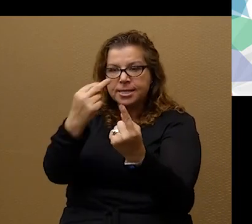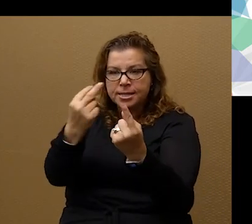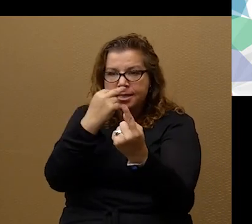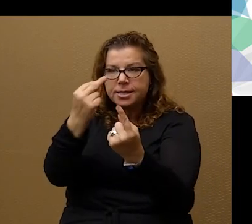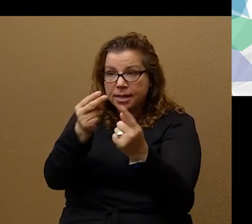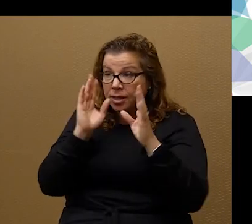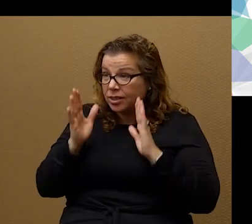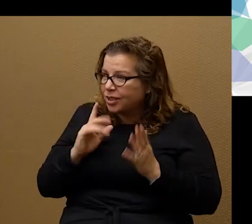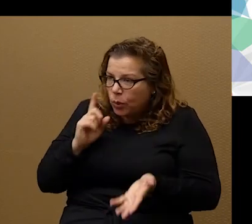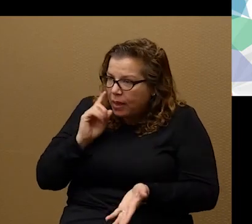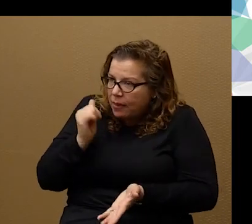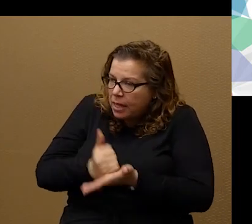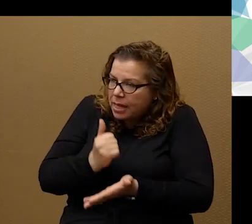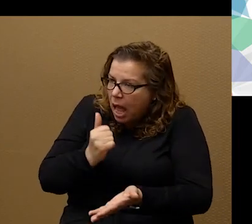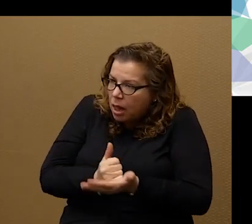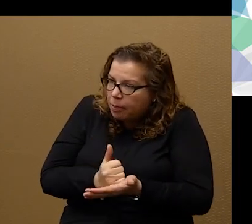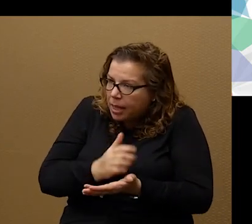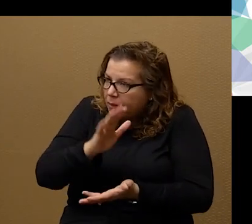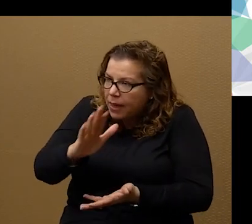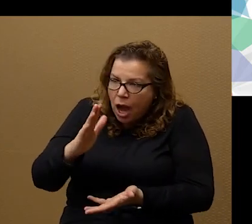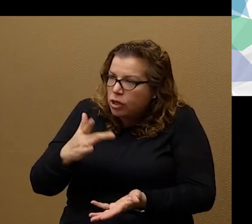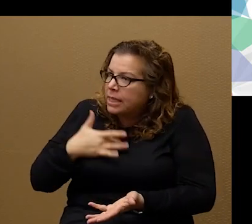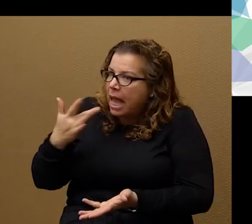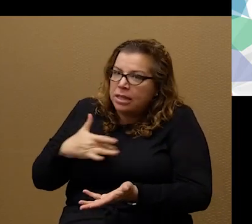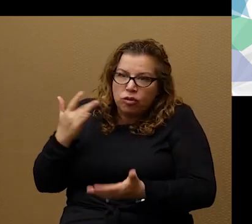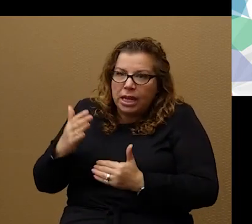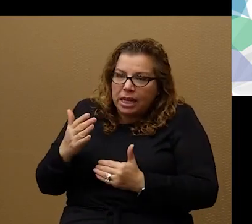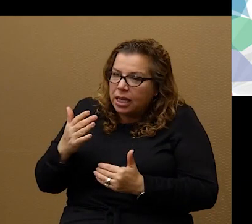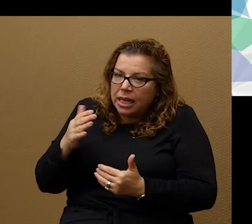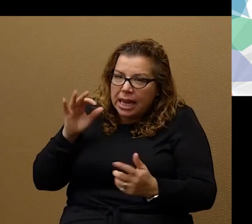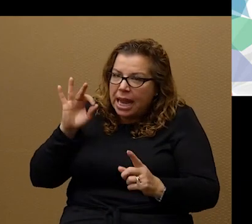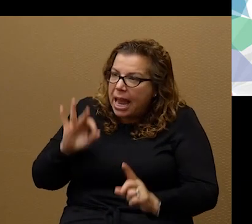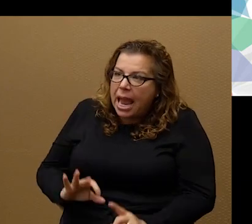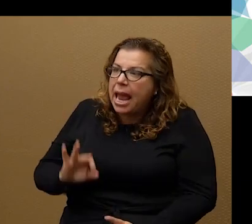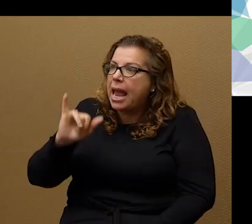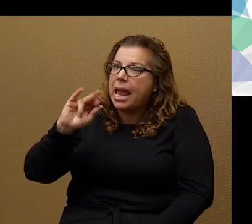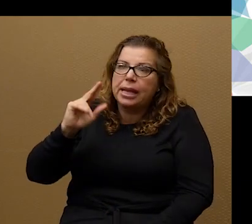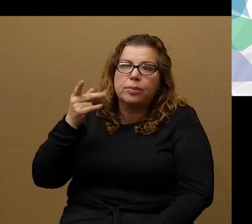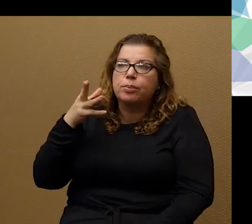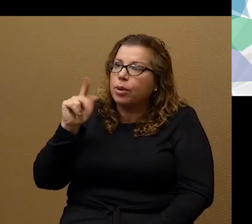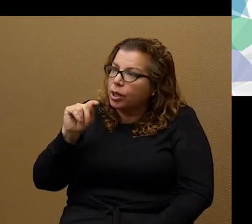think that's helping sensory input, or you think it's making it worse? It's making it worse.